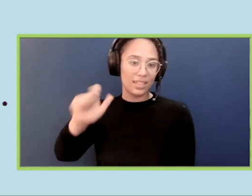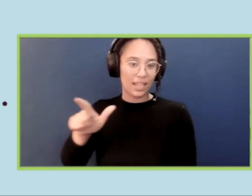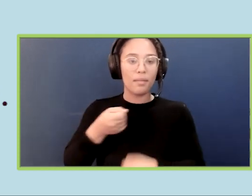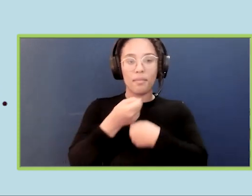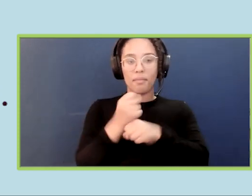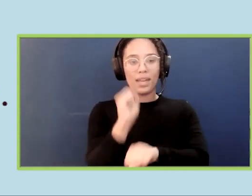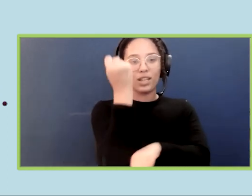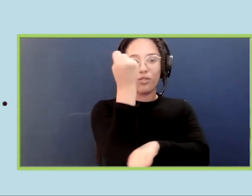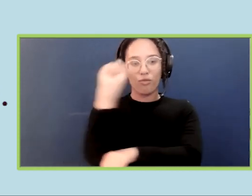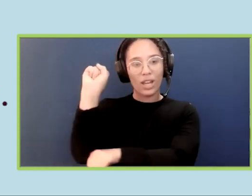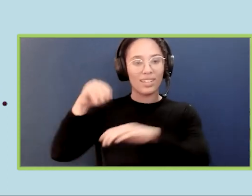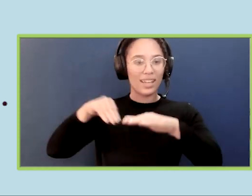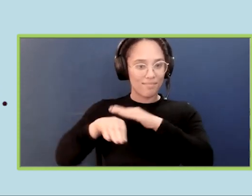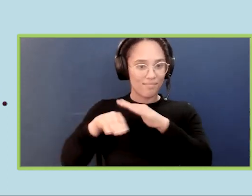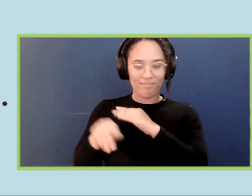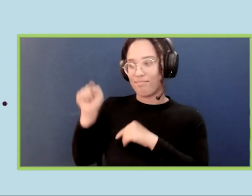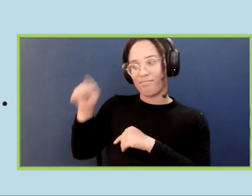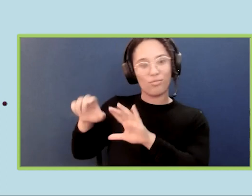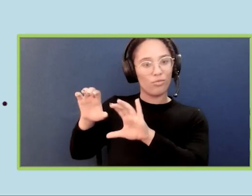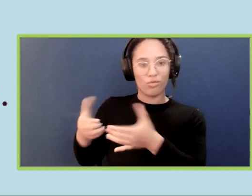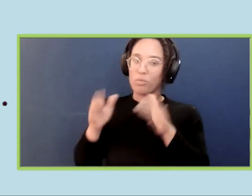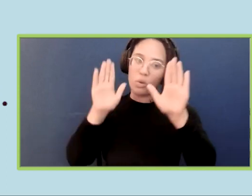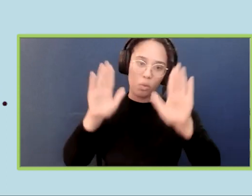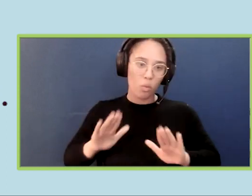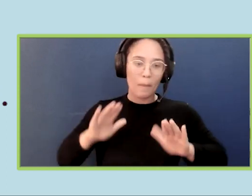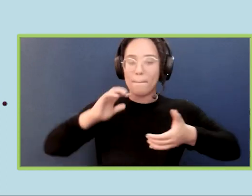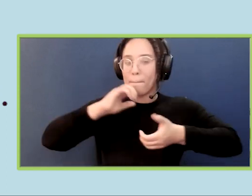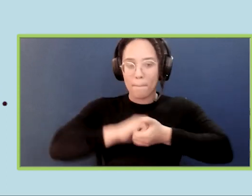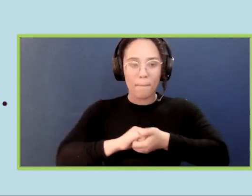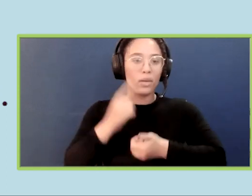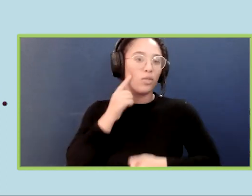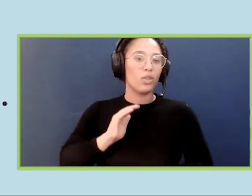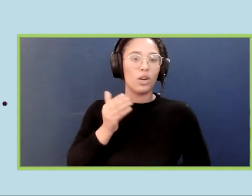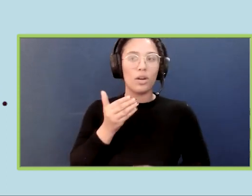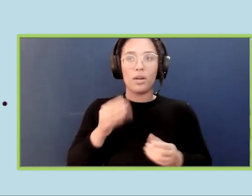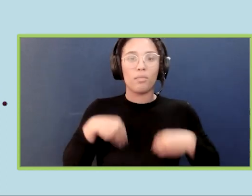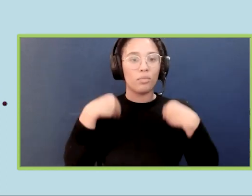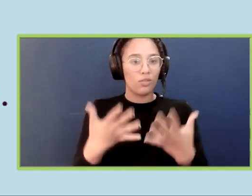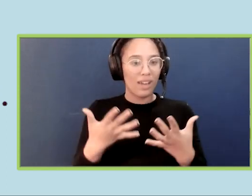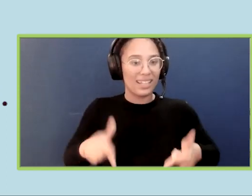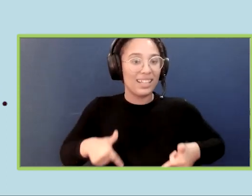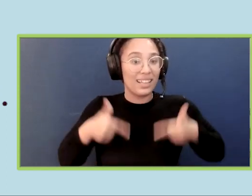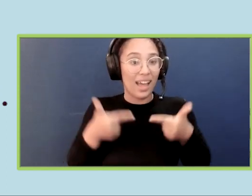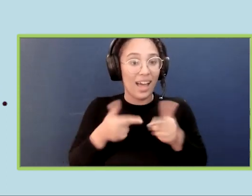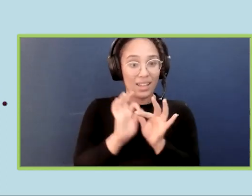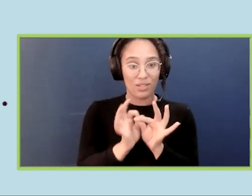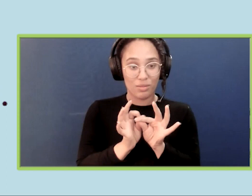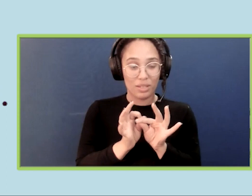been wonderful partners to us in our live interpretation. And it is such a